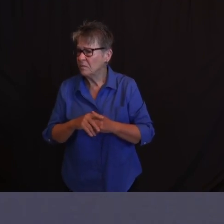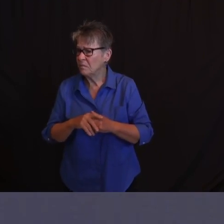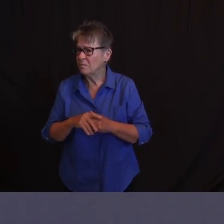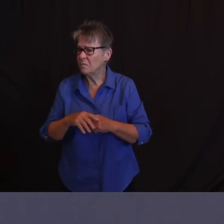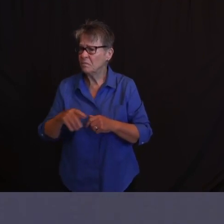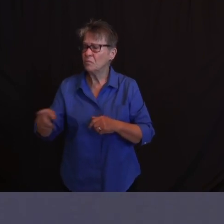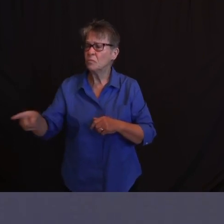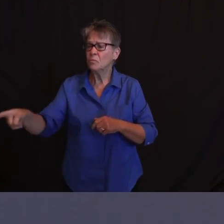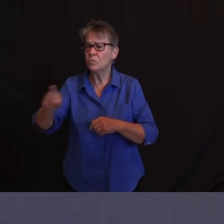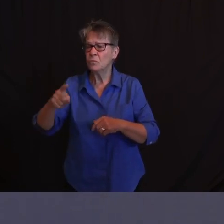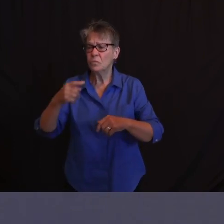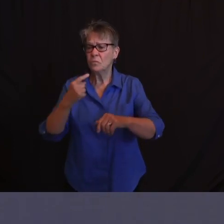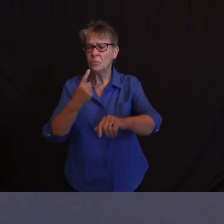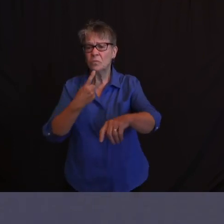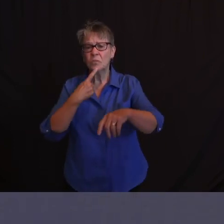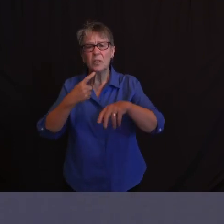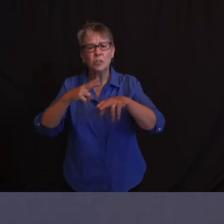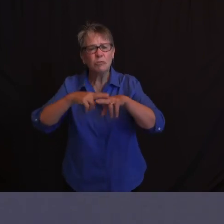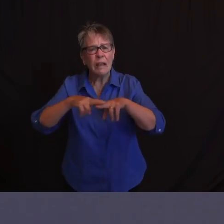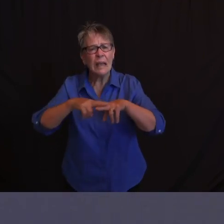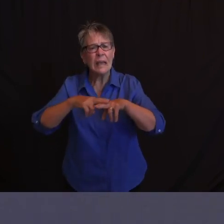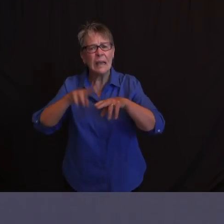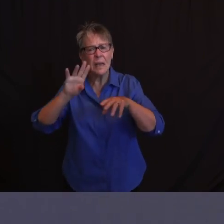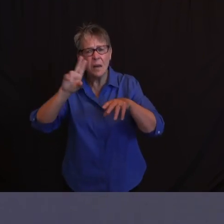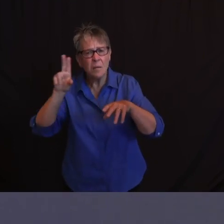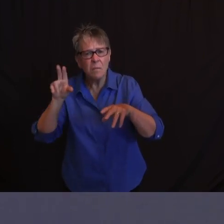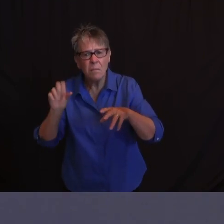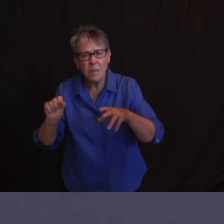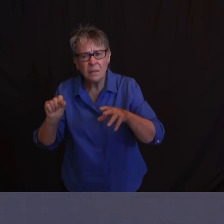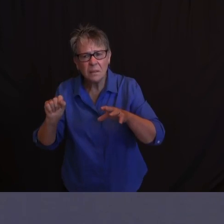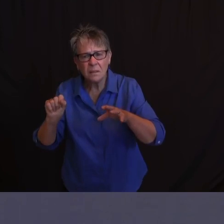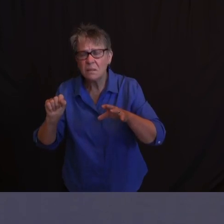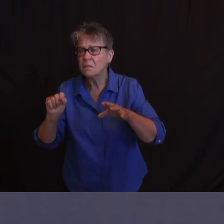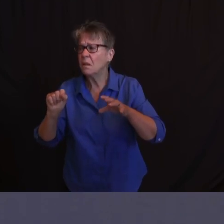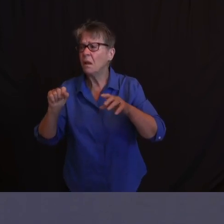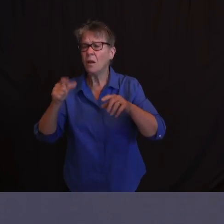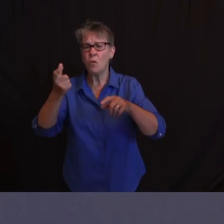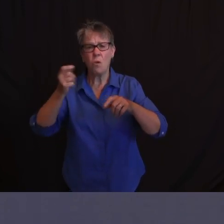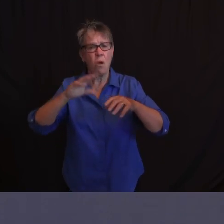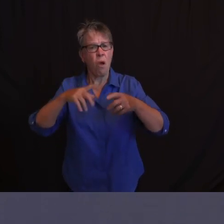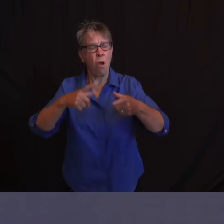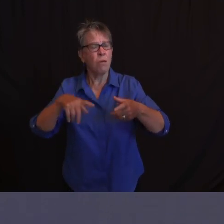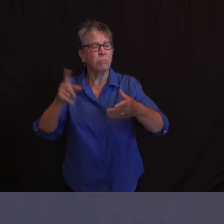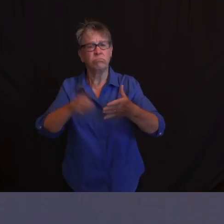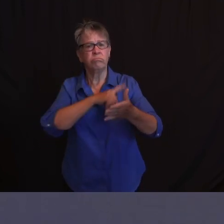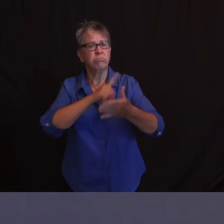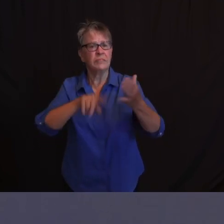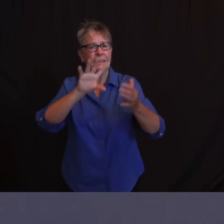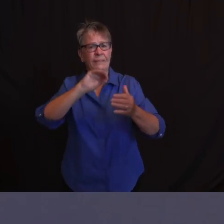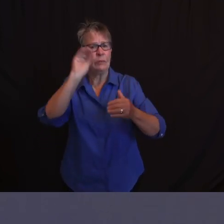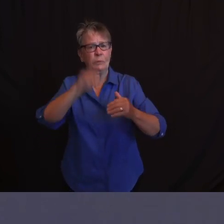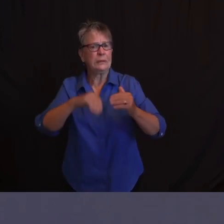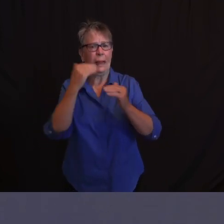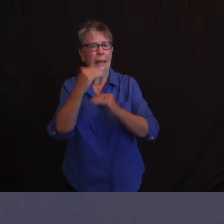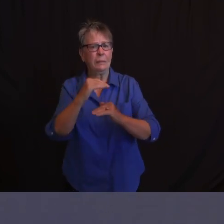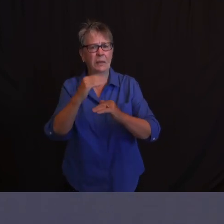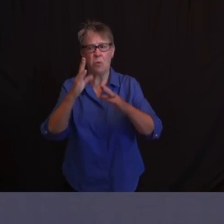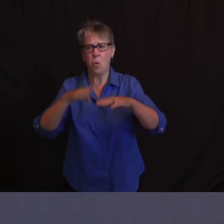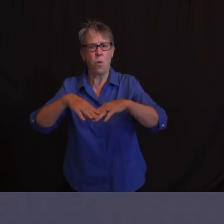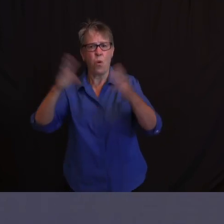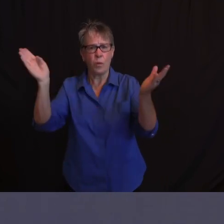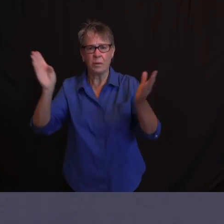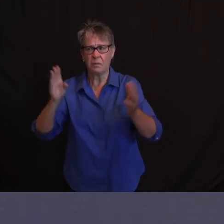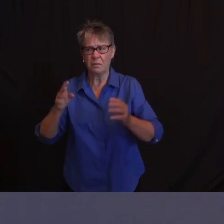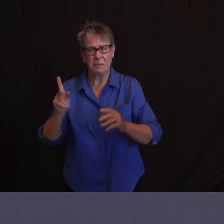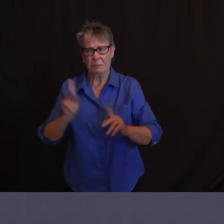distancing, especially on buses. Mask wearing has been difficult, if not impossible, to enforce. How do you expect commuters to feel safe taking